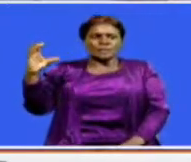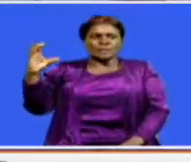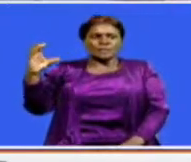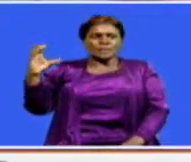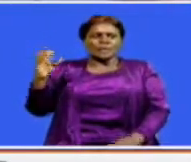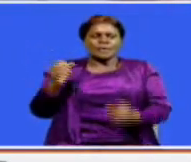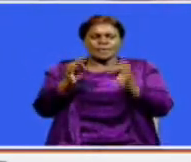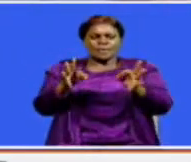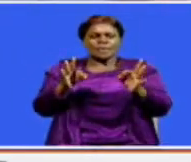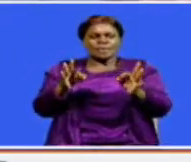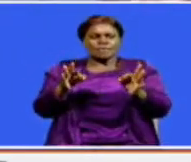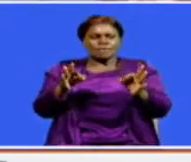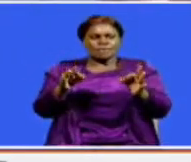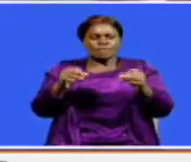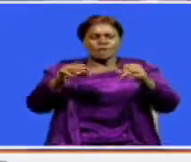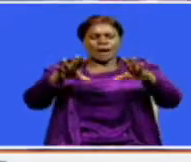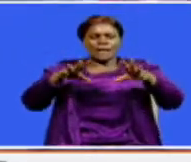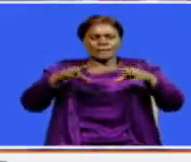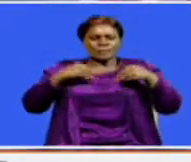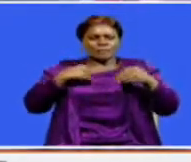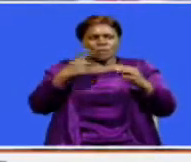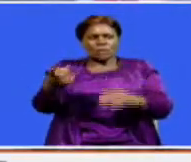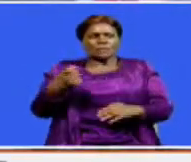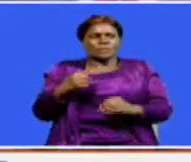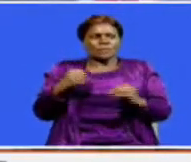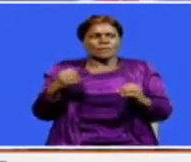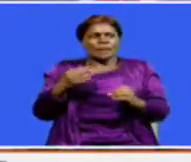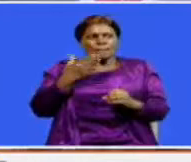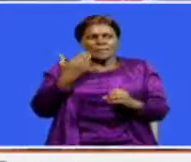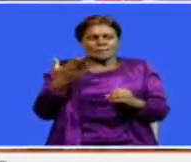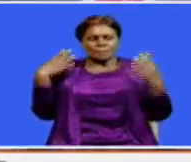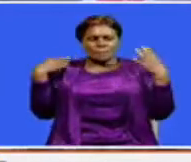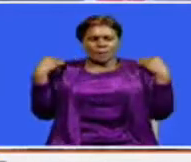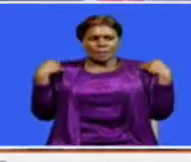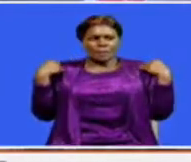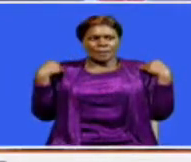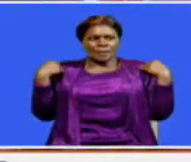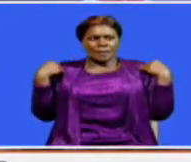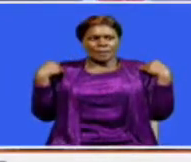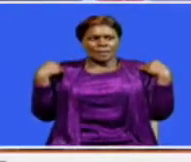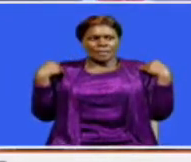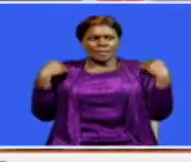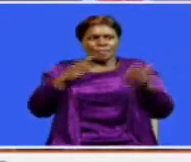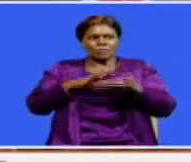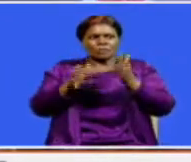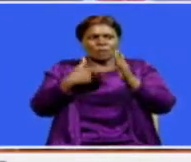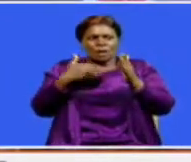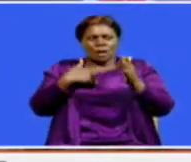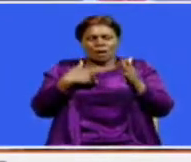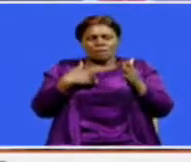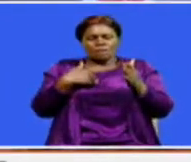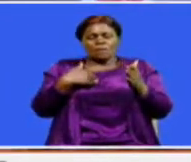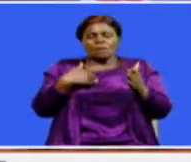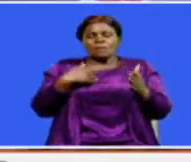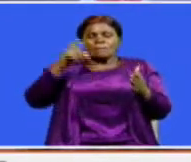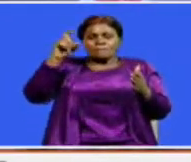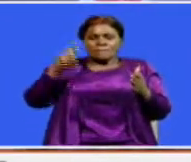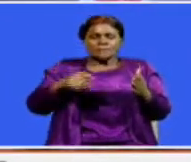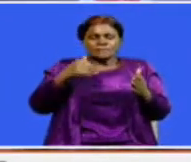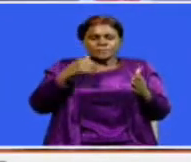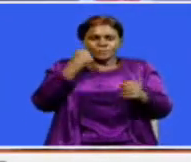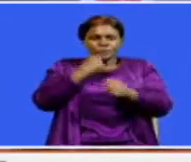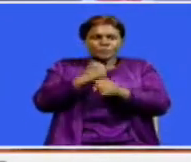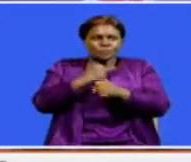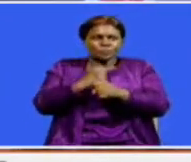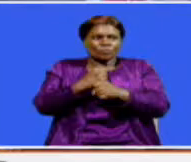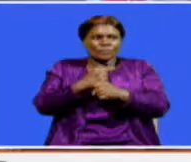if resolutions are never adhered to. We are not strangers in this practice. There can never be a bench without a bar. So basically what we are doing